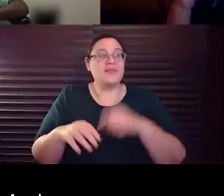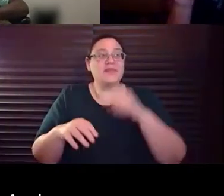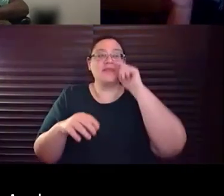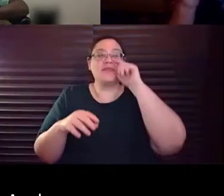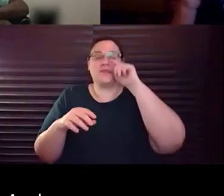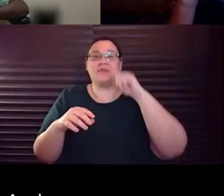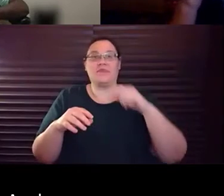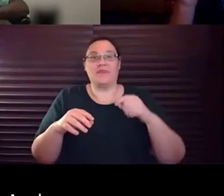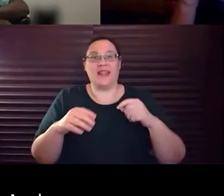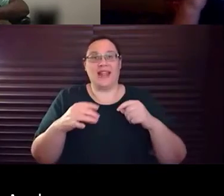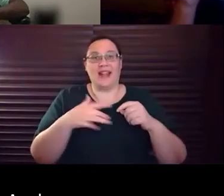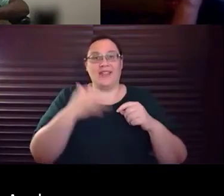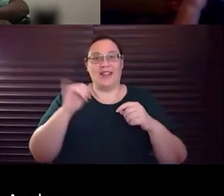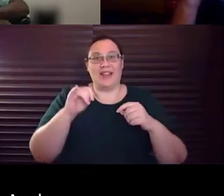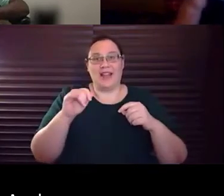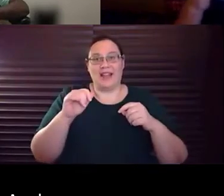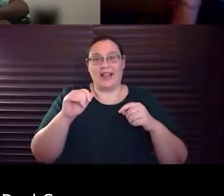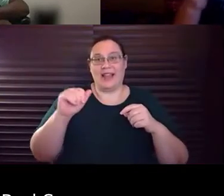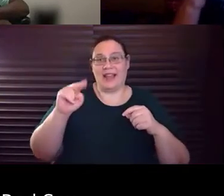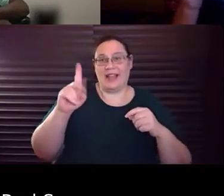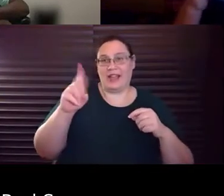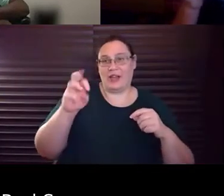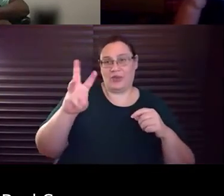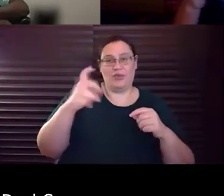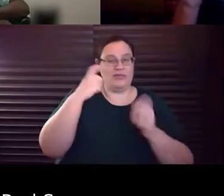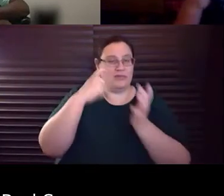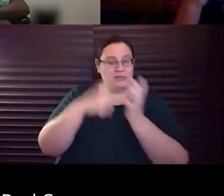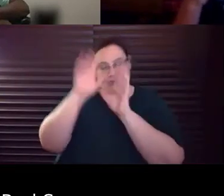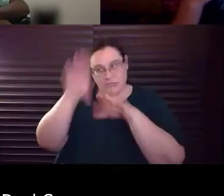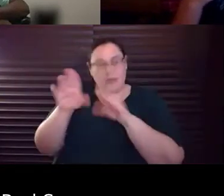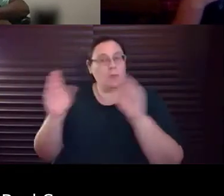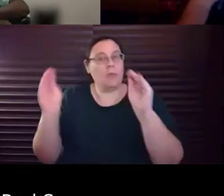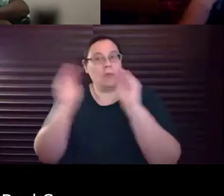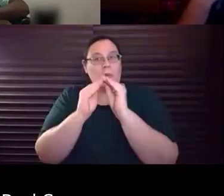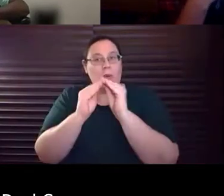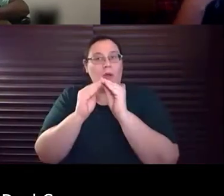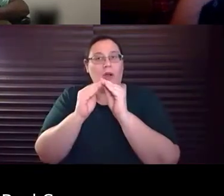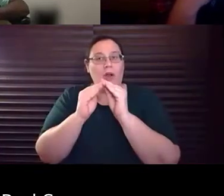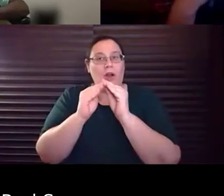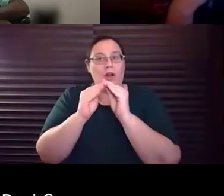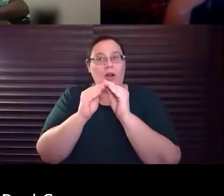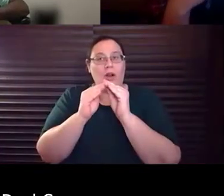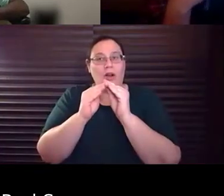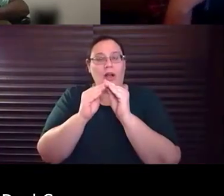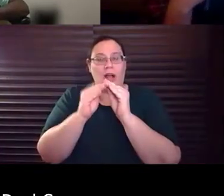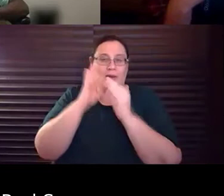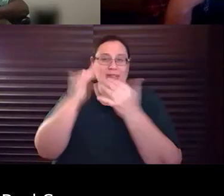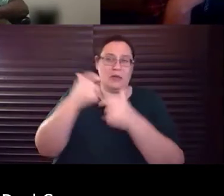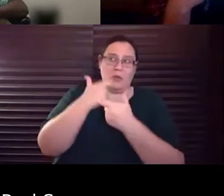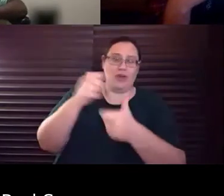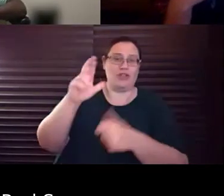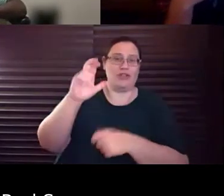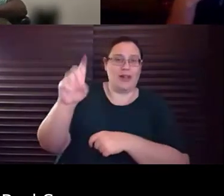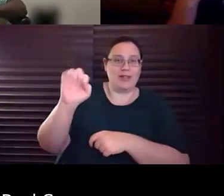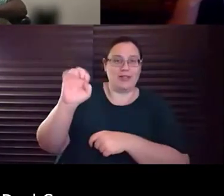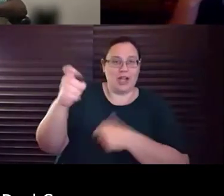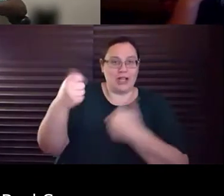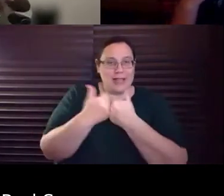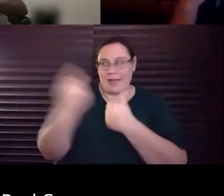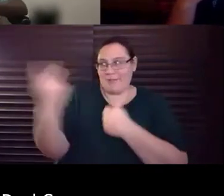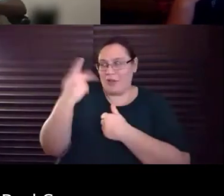I feel like Andrew needs even more credit, even though he's just rolling in to still watch the Red Sox game, of which we're both really into right